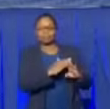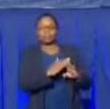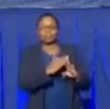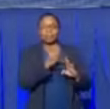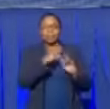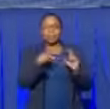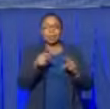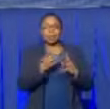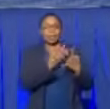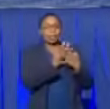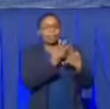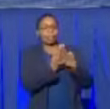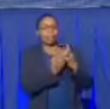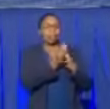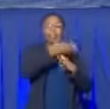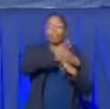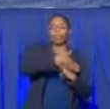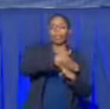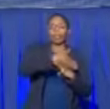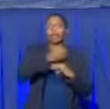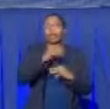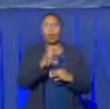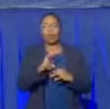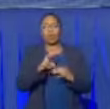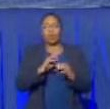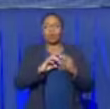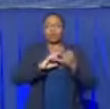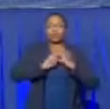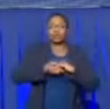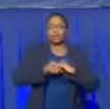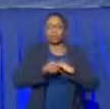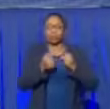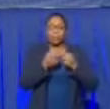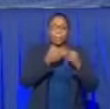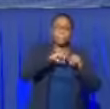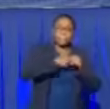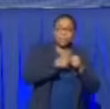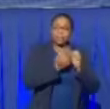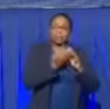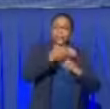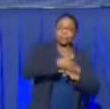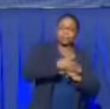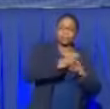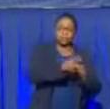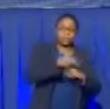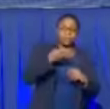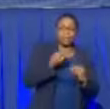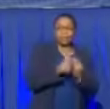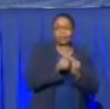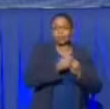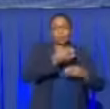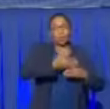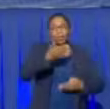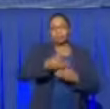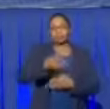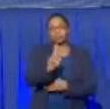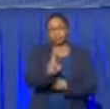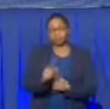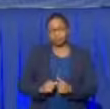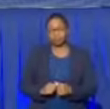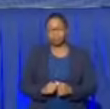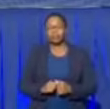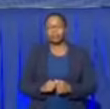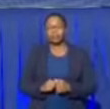and tampering of electoral materials. The Commission also notes the threats that have been directed